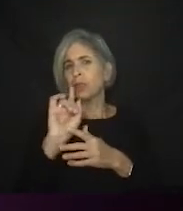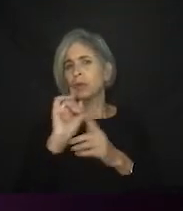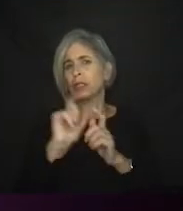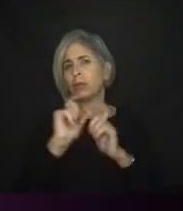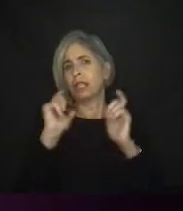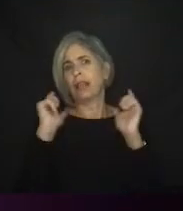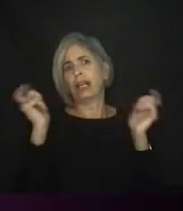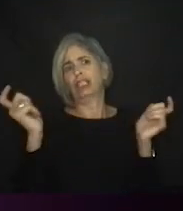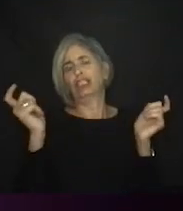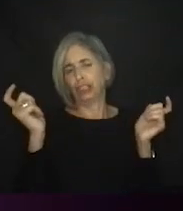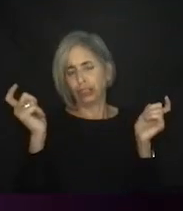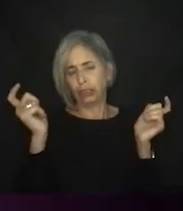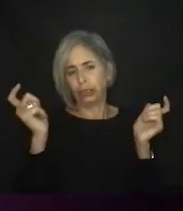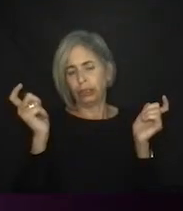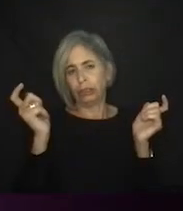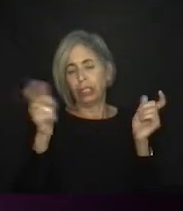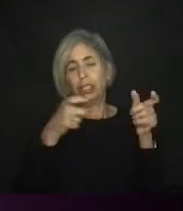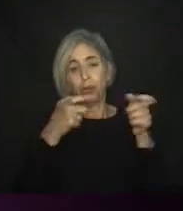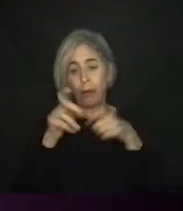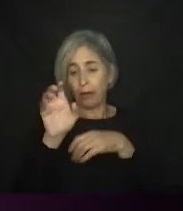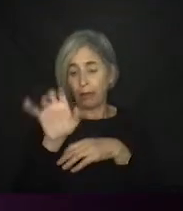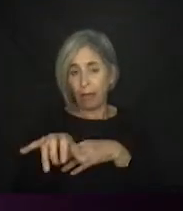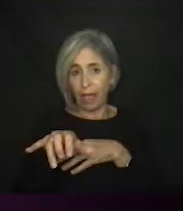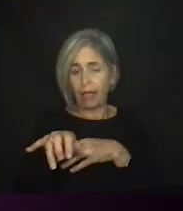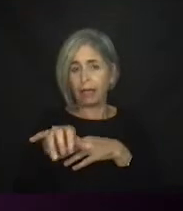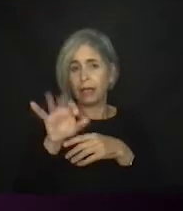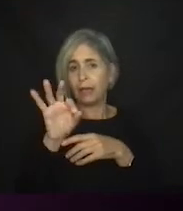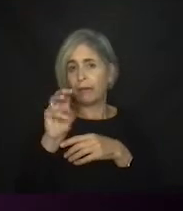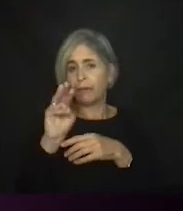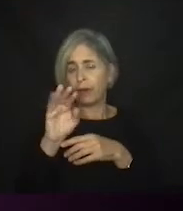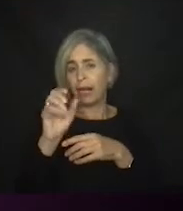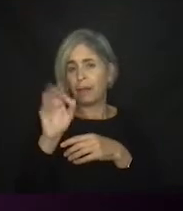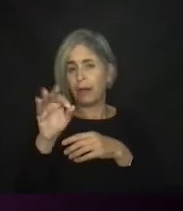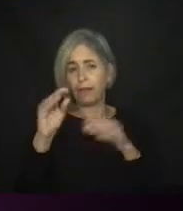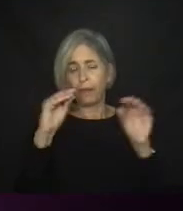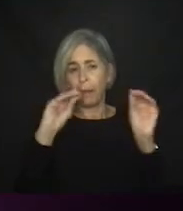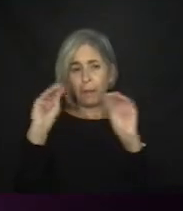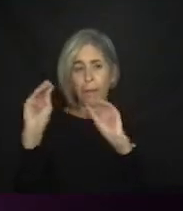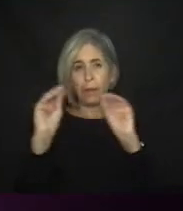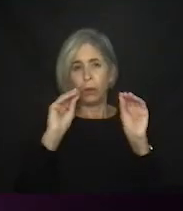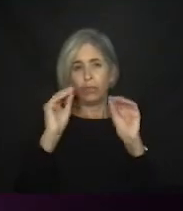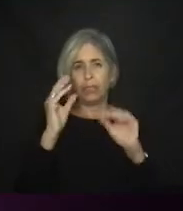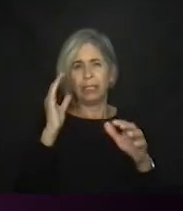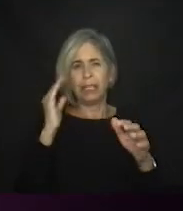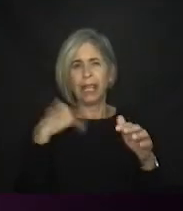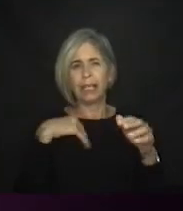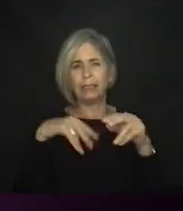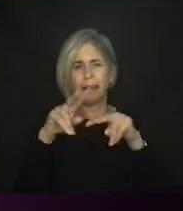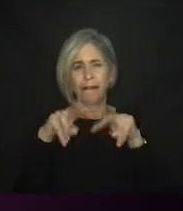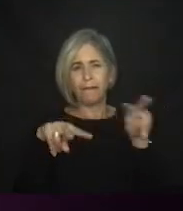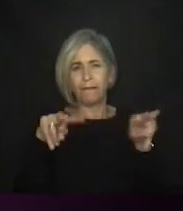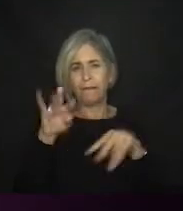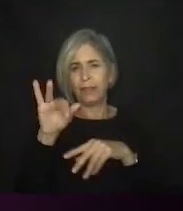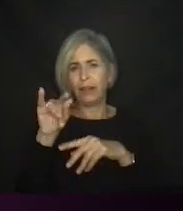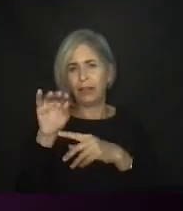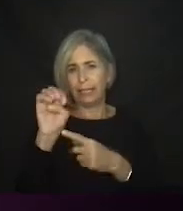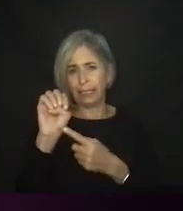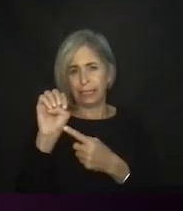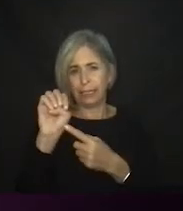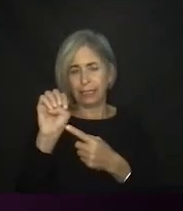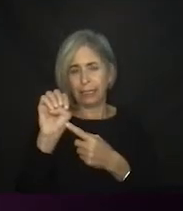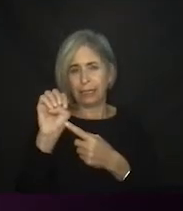really large. So in order to handle that, framer motion has variants. So